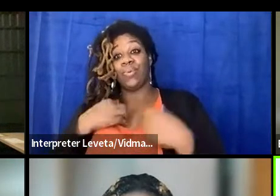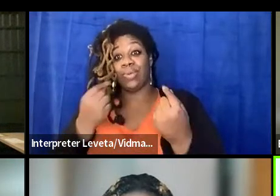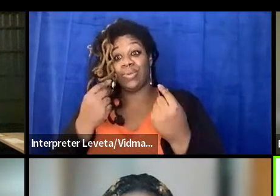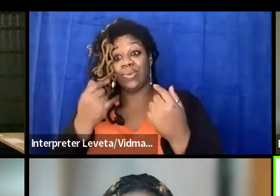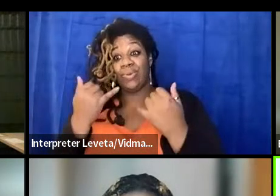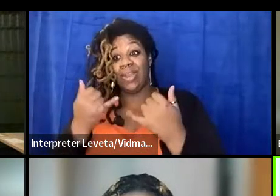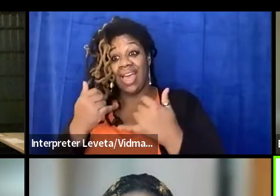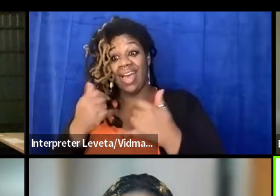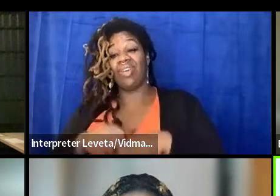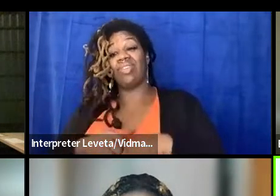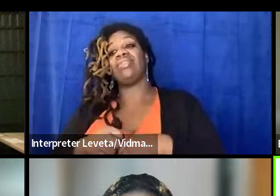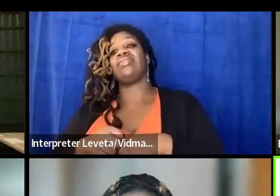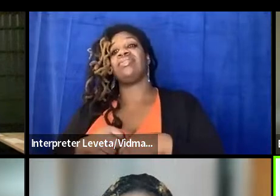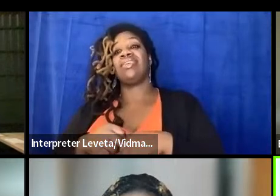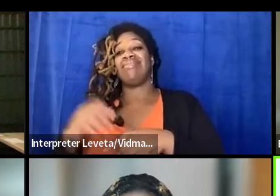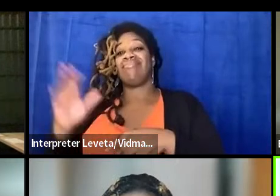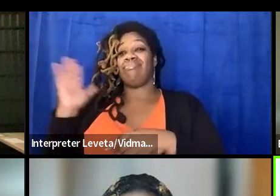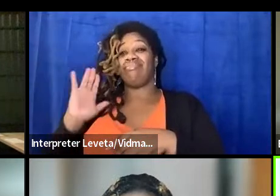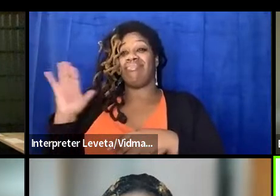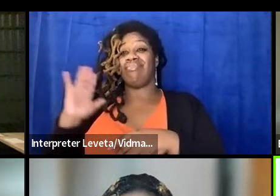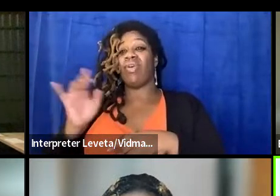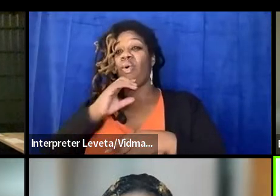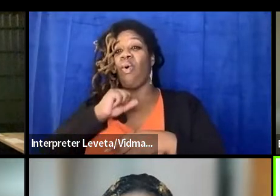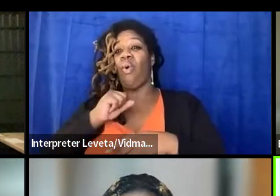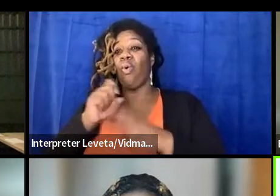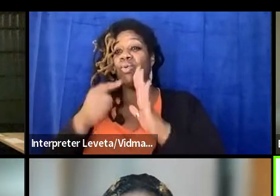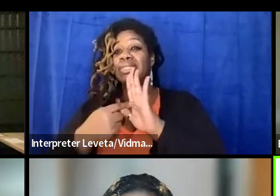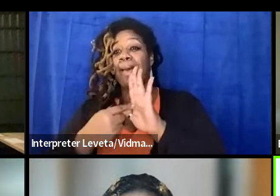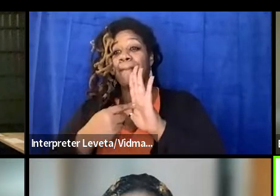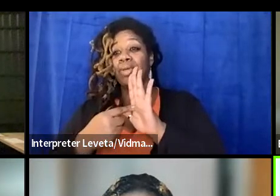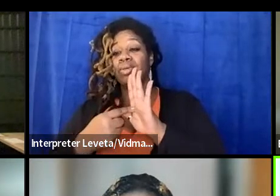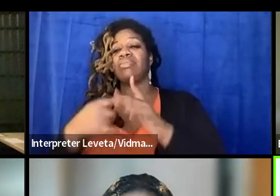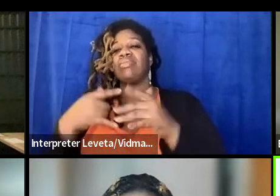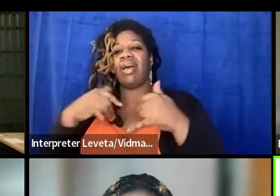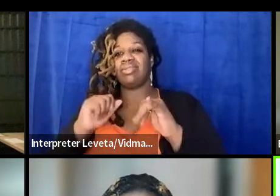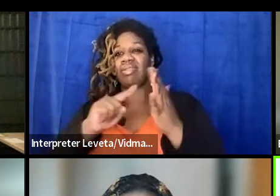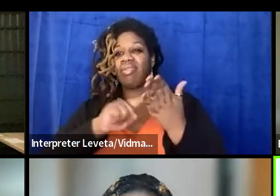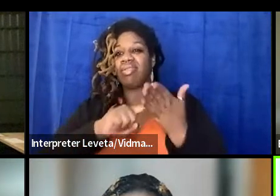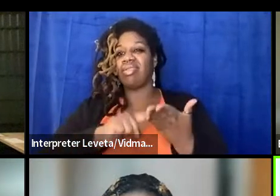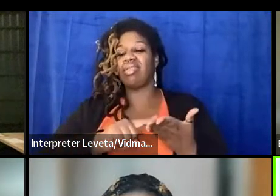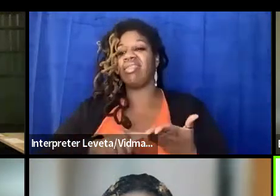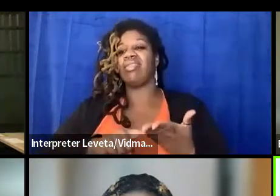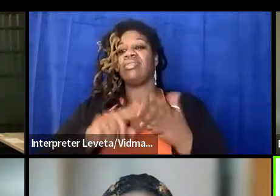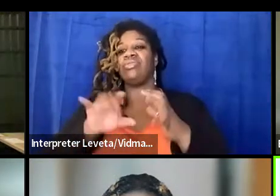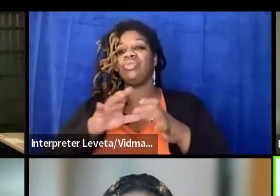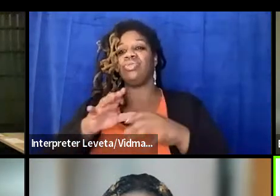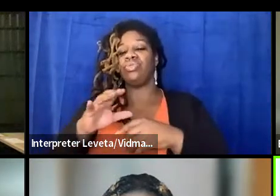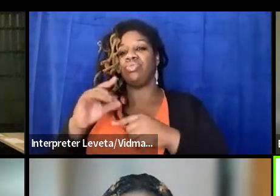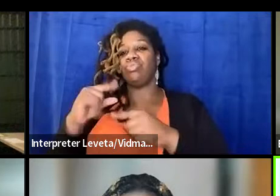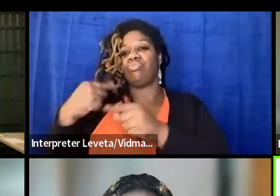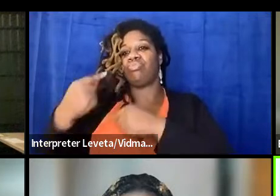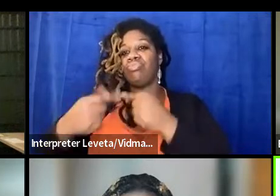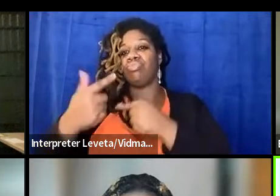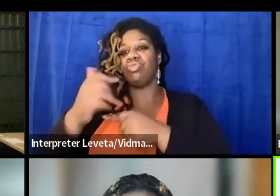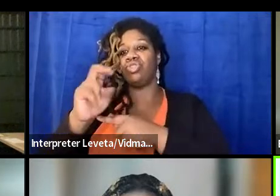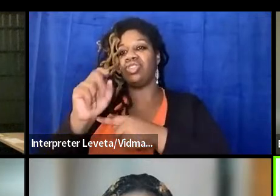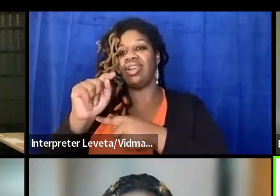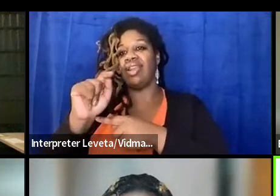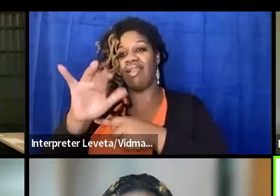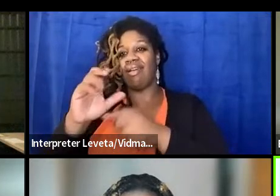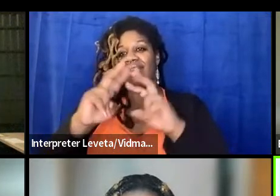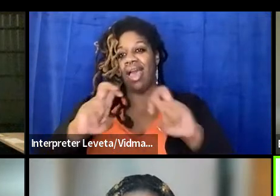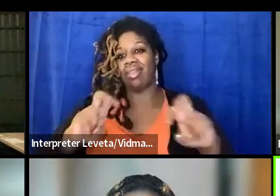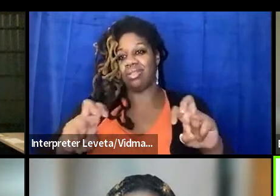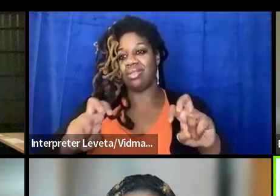do genetic analysis. And that really answers some cool questions in science.